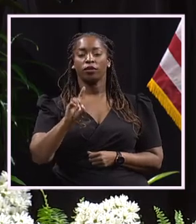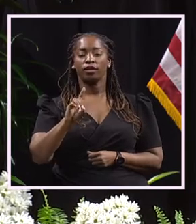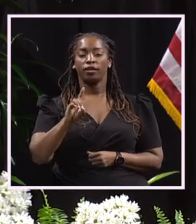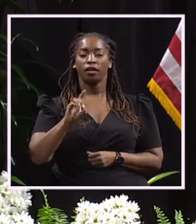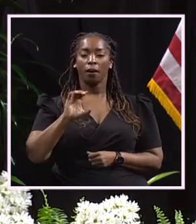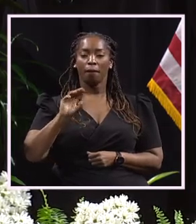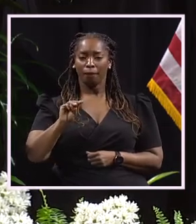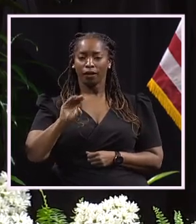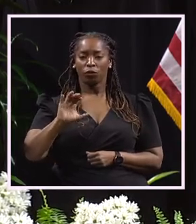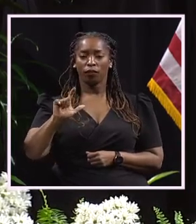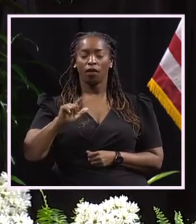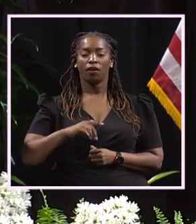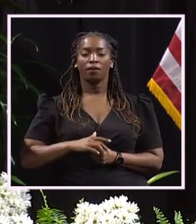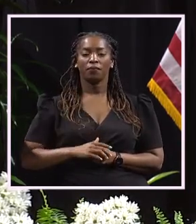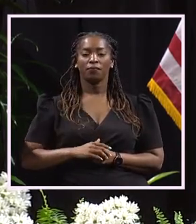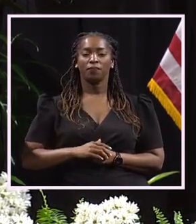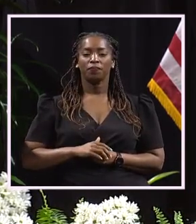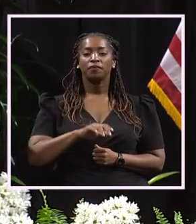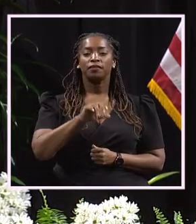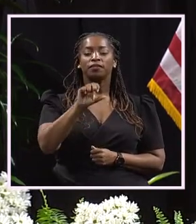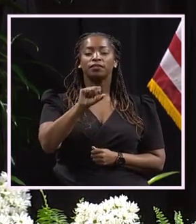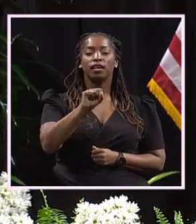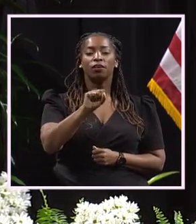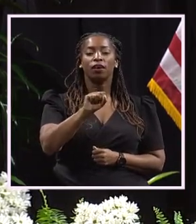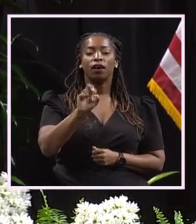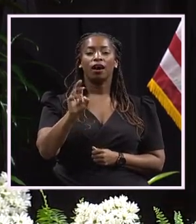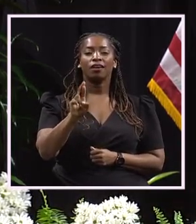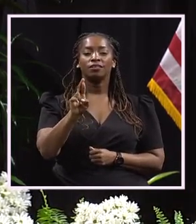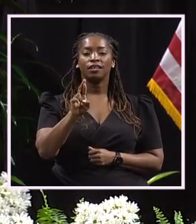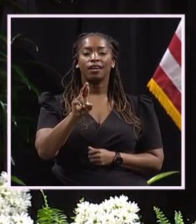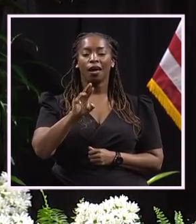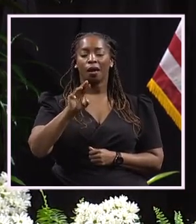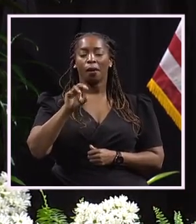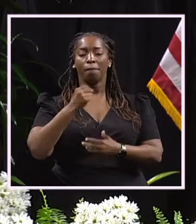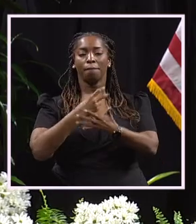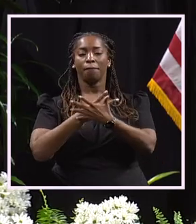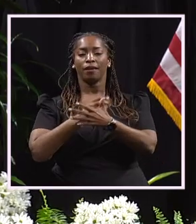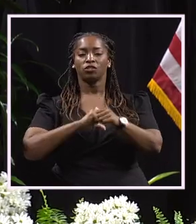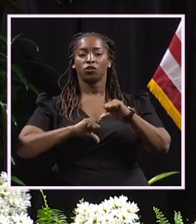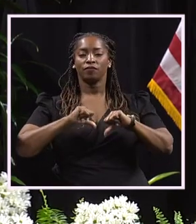laude. Sarah Arce, Master of Science.